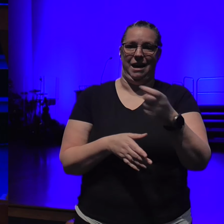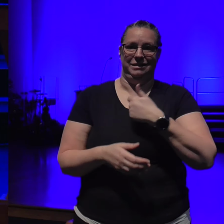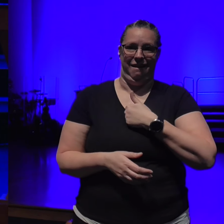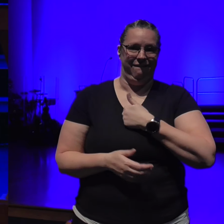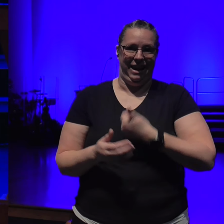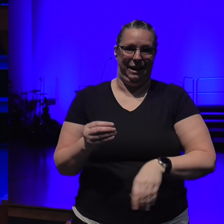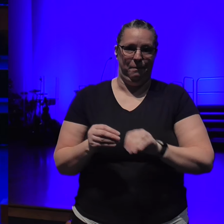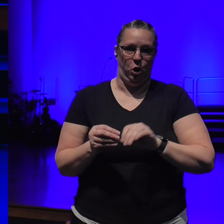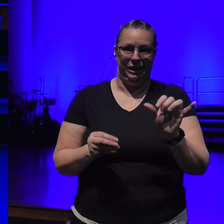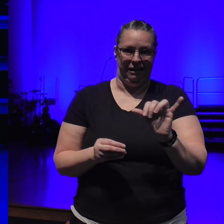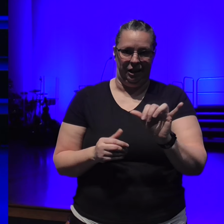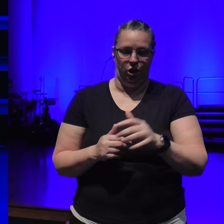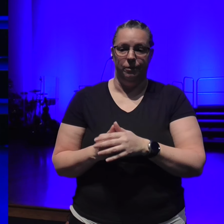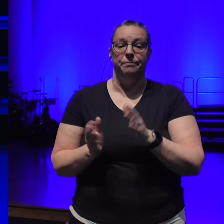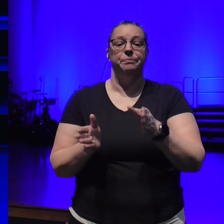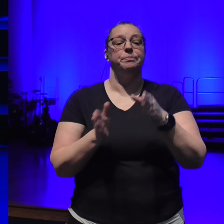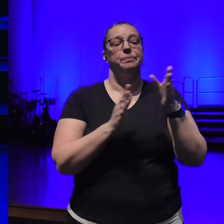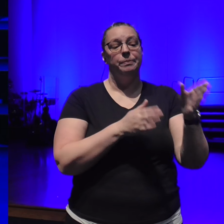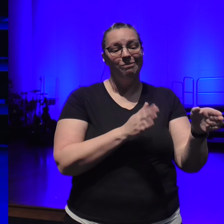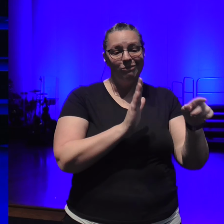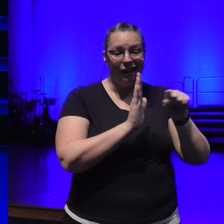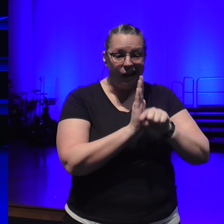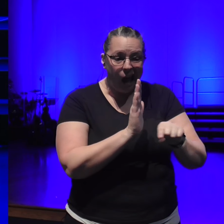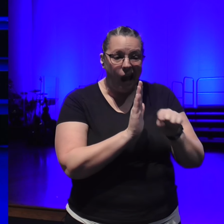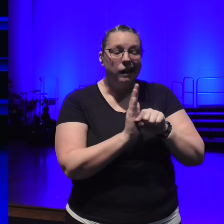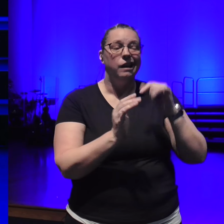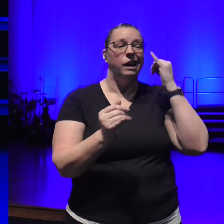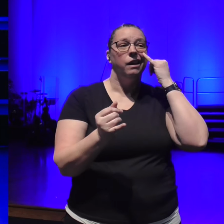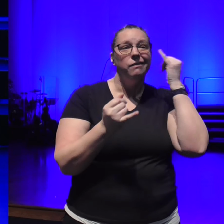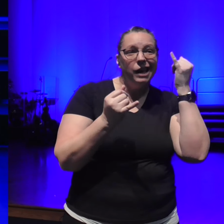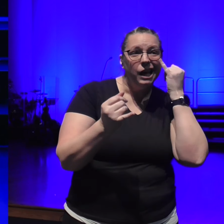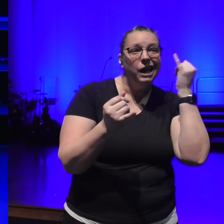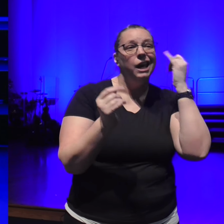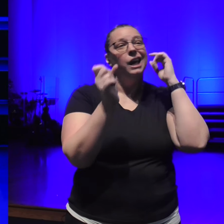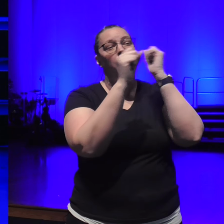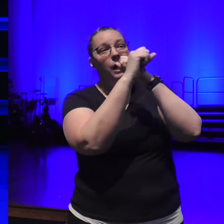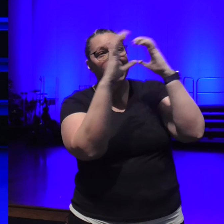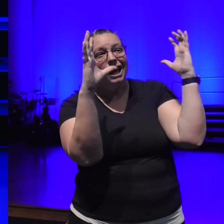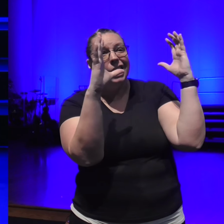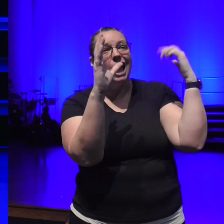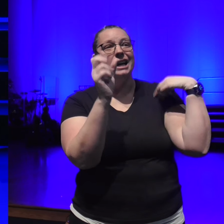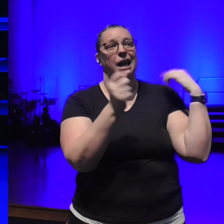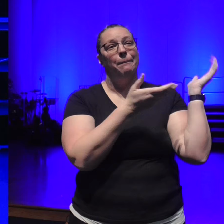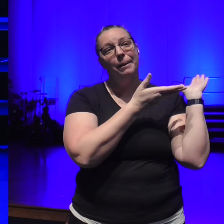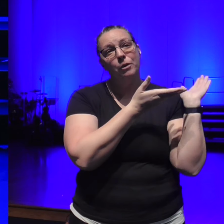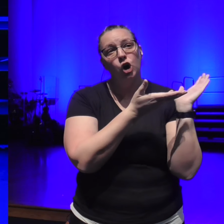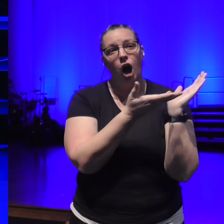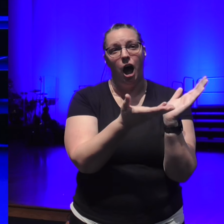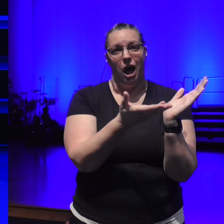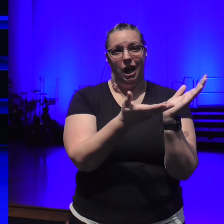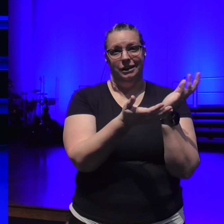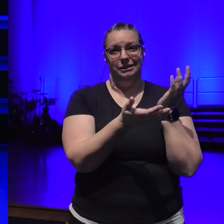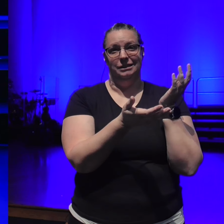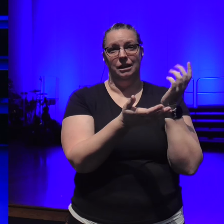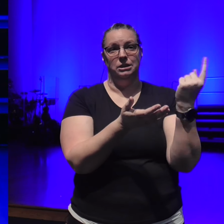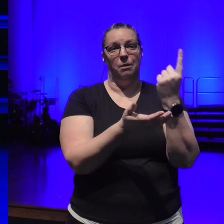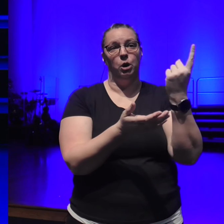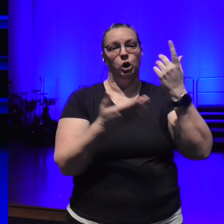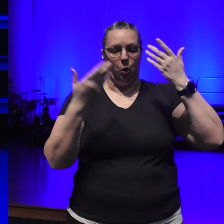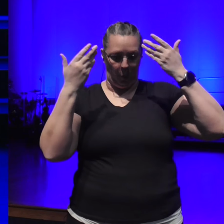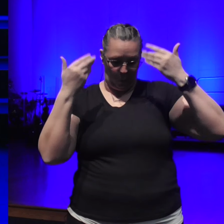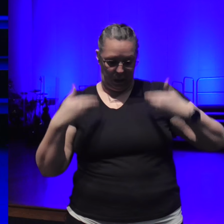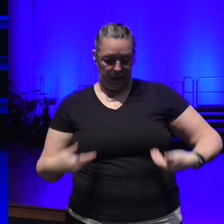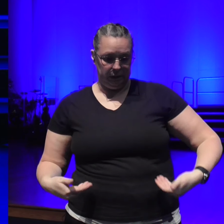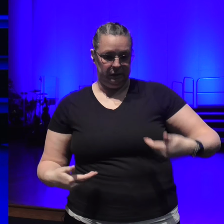Then there's those negative depictions and ideas that can be carried in human consciousness about someone who looks like me